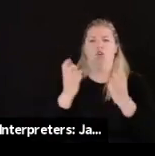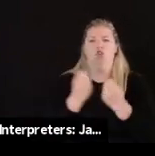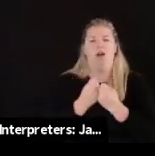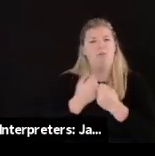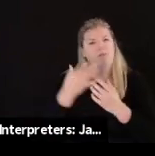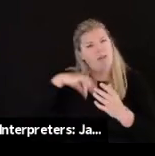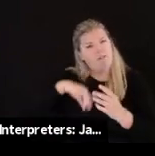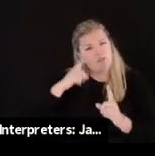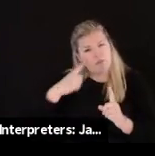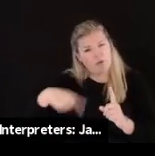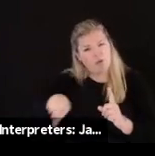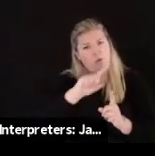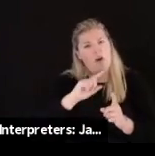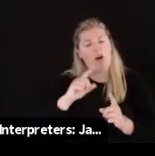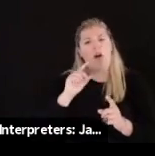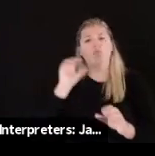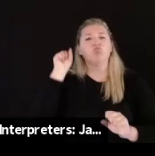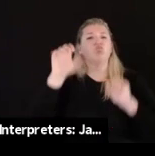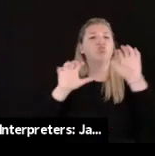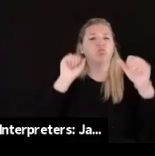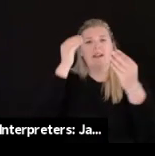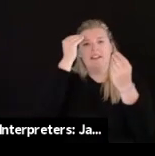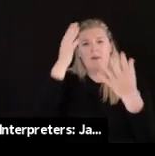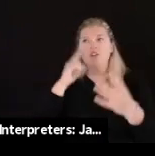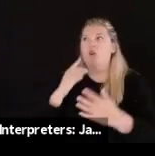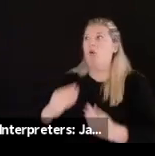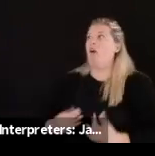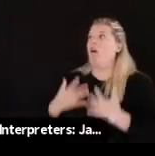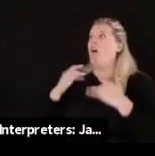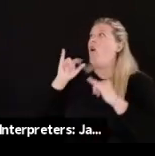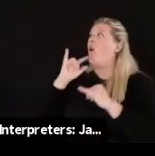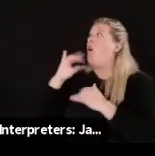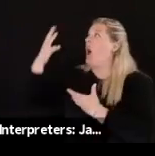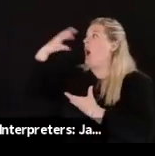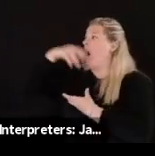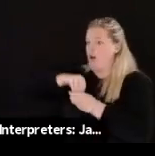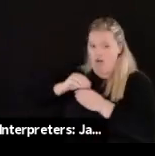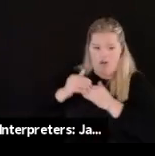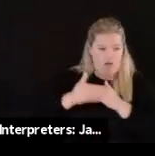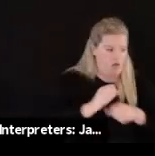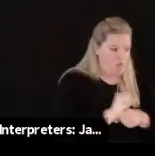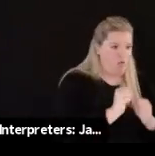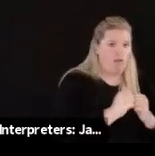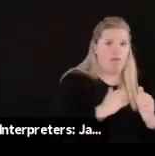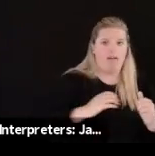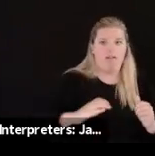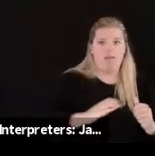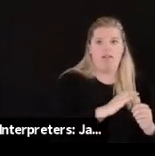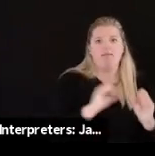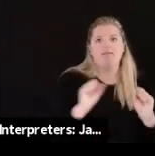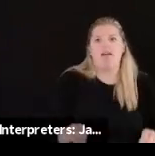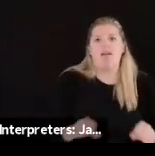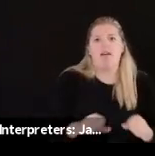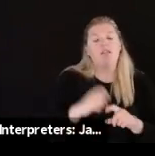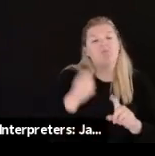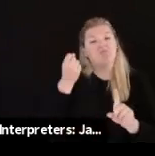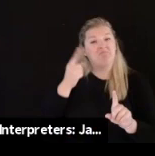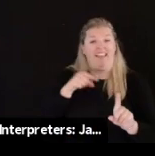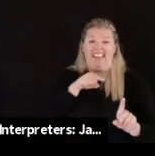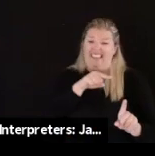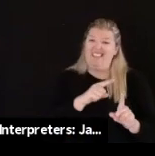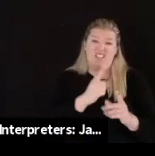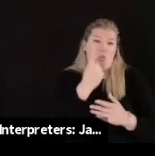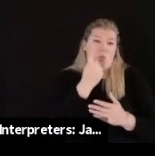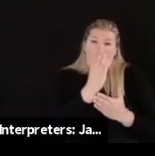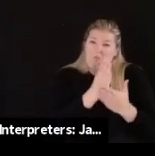could potentially ignite interest for you to begin this work within your respective communities. But please know that this is only one part of the